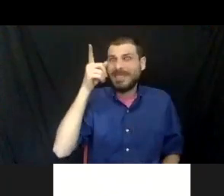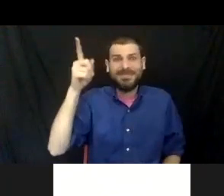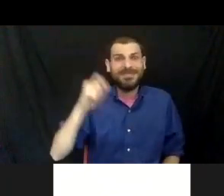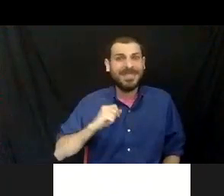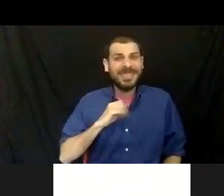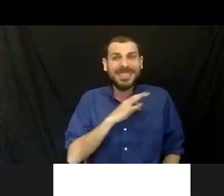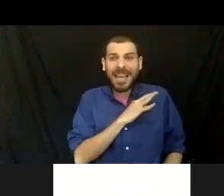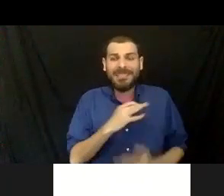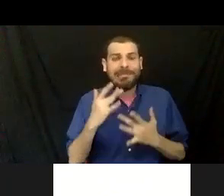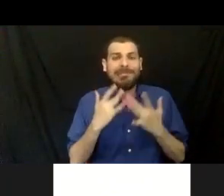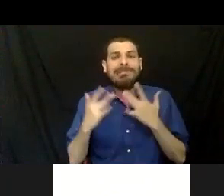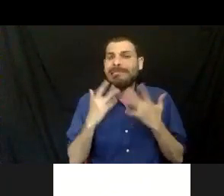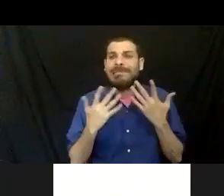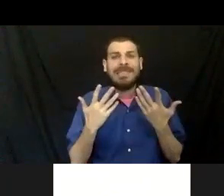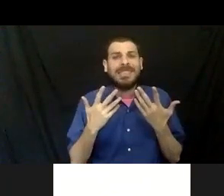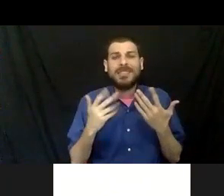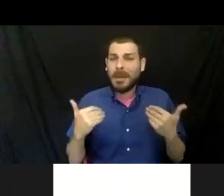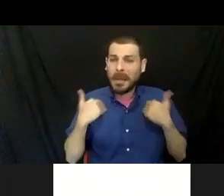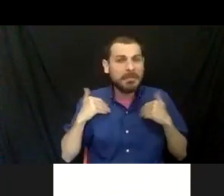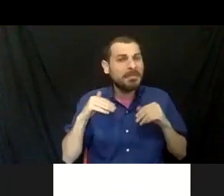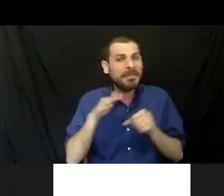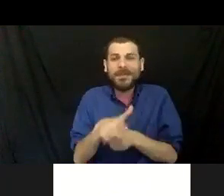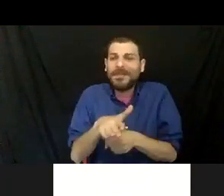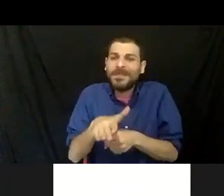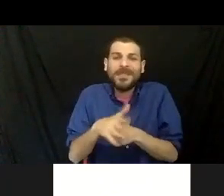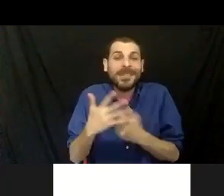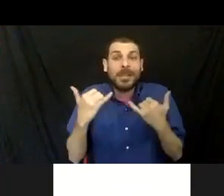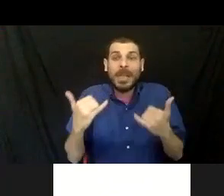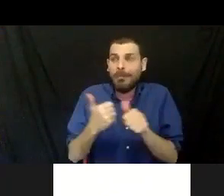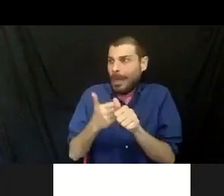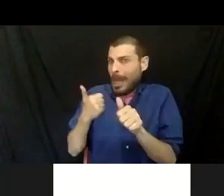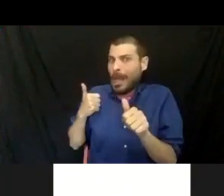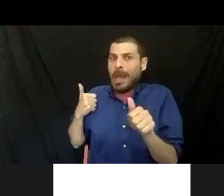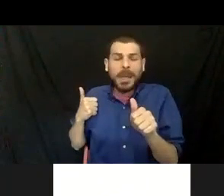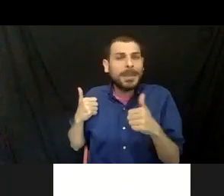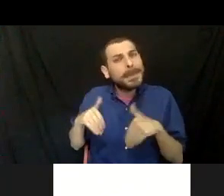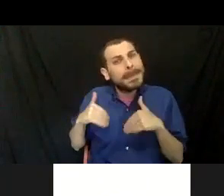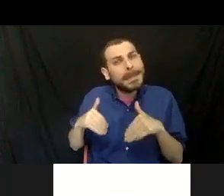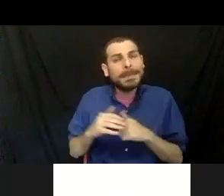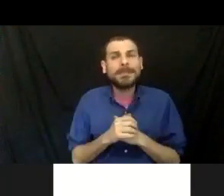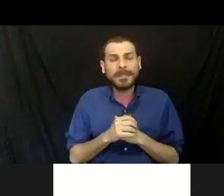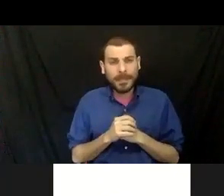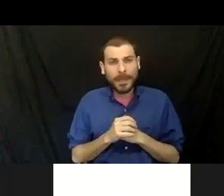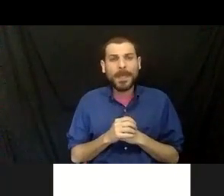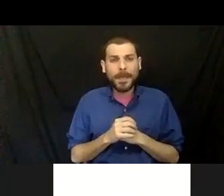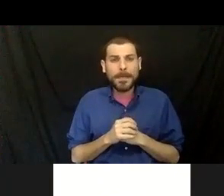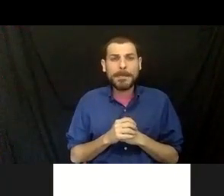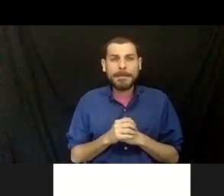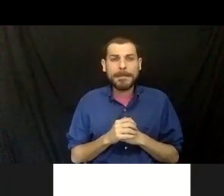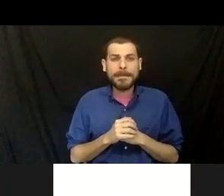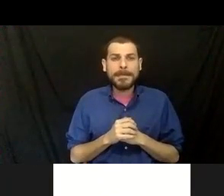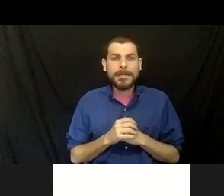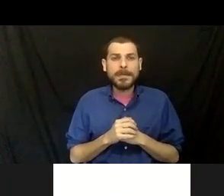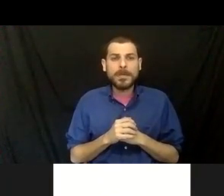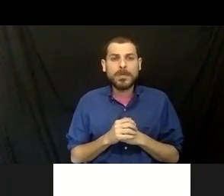department, and they're just struggling to catch up with claims. It doesn't seem like there's an issue of any fear